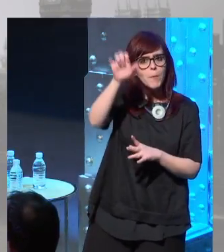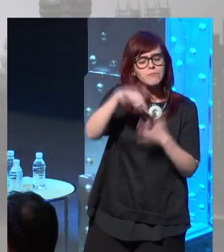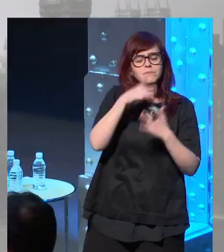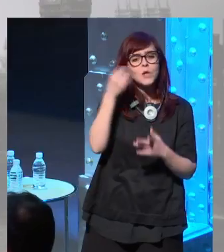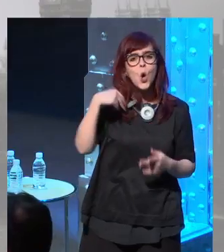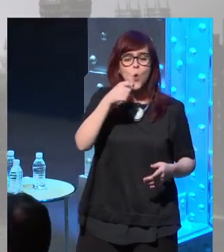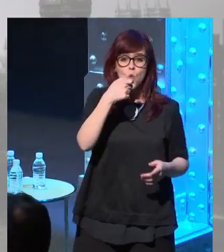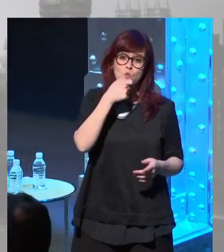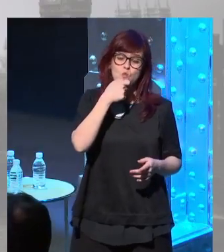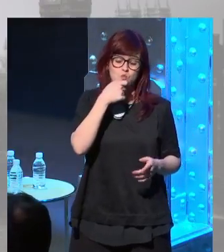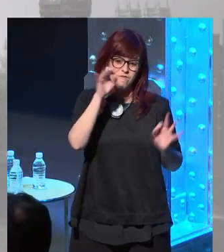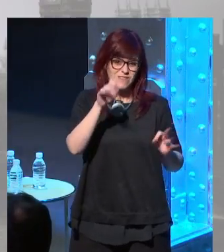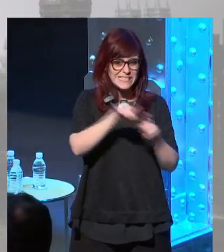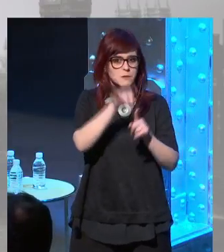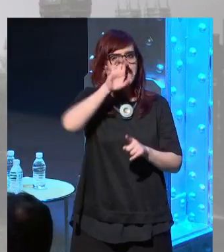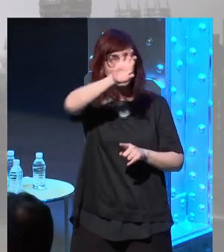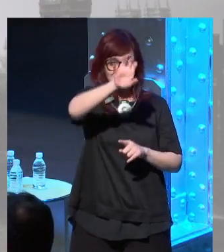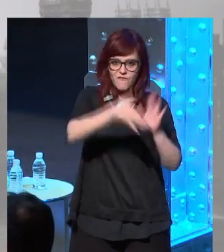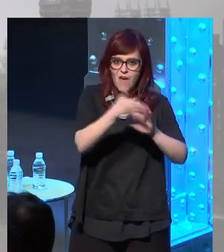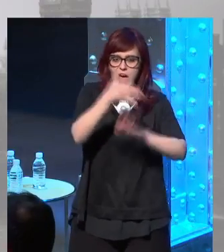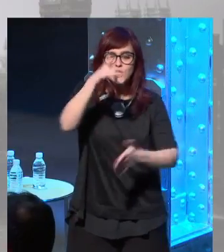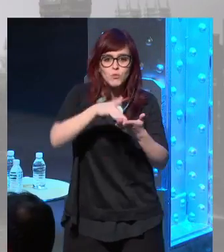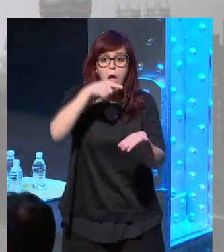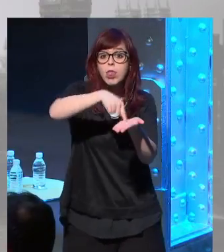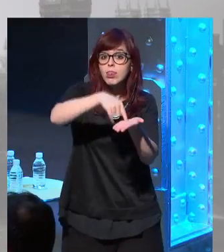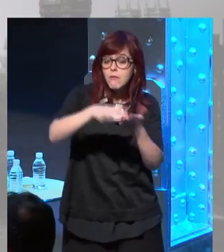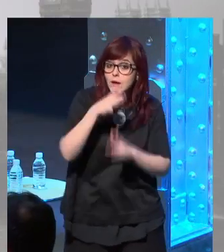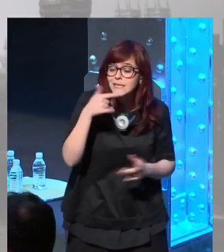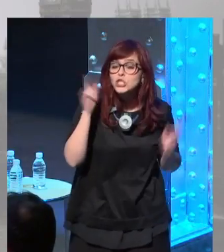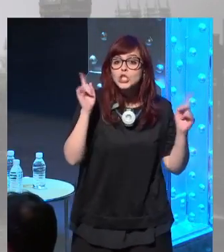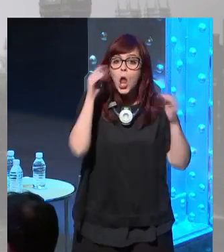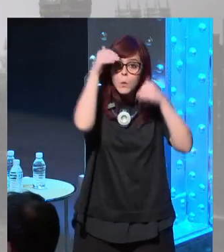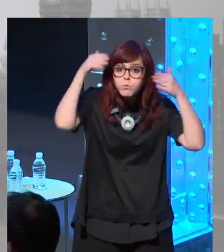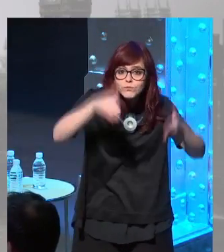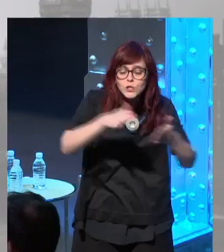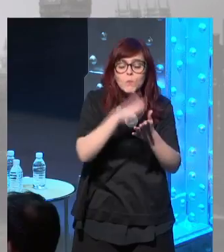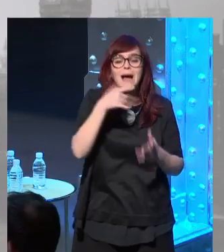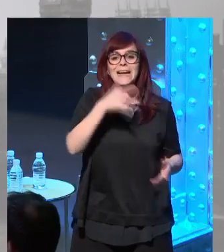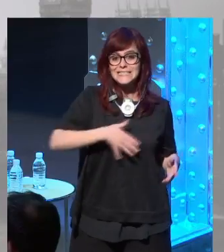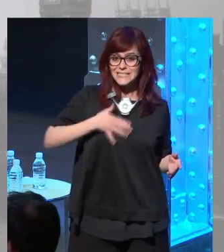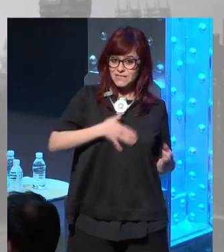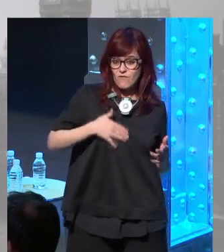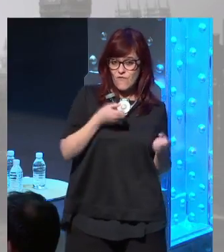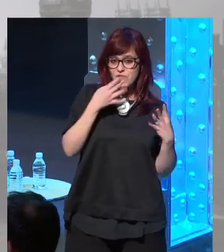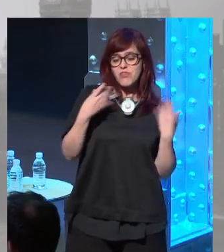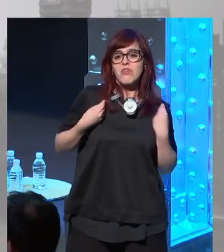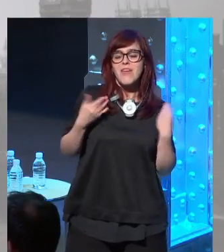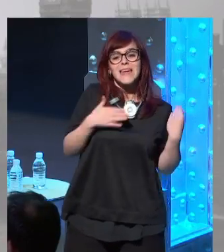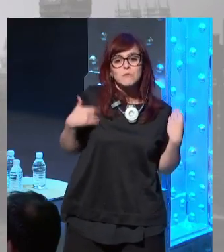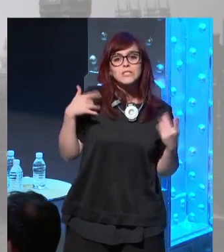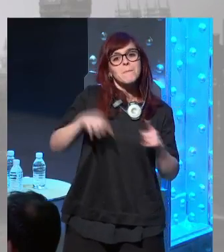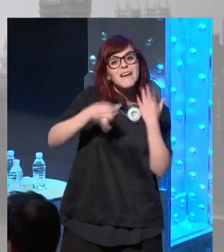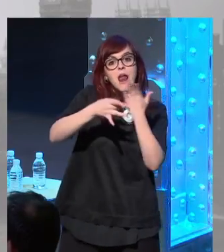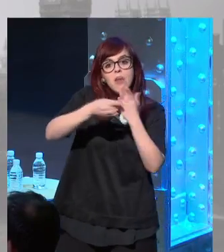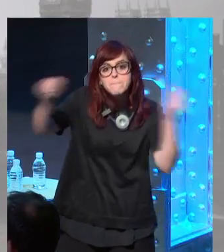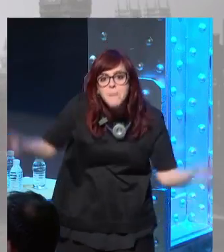rhetoric, have gone the furthest in terms of saying we're not only focusing on standard of living, but we're focusing on quality of life. And